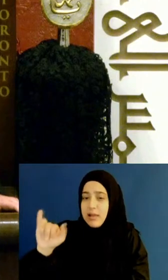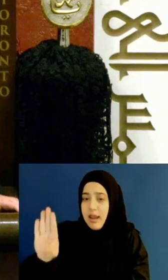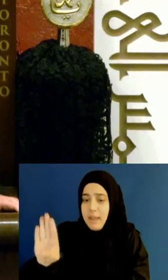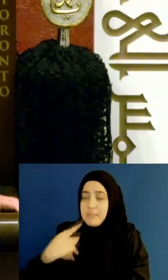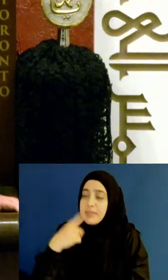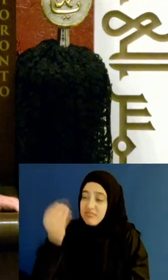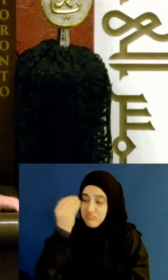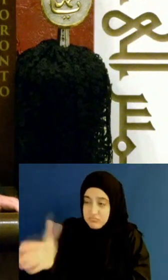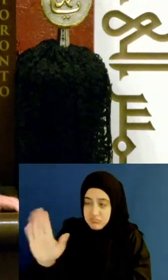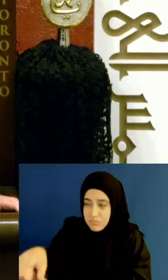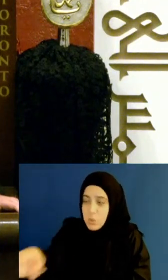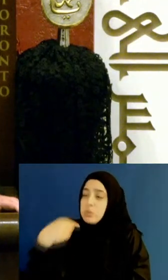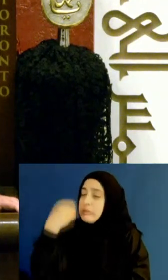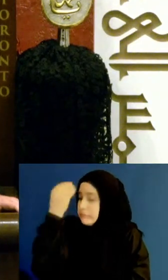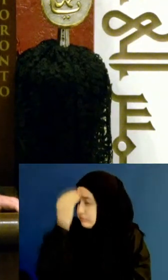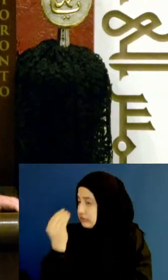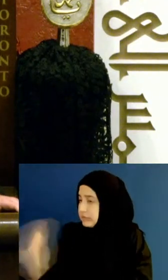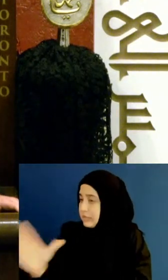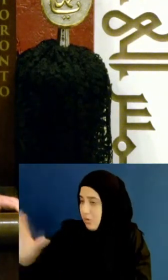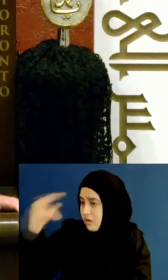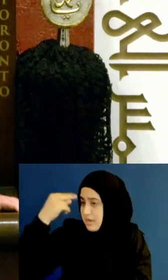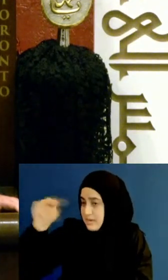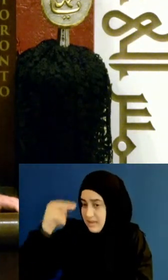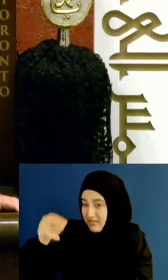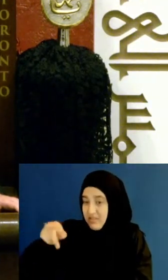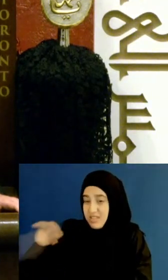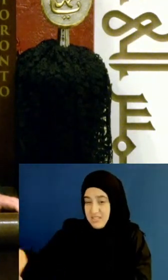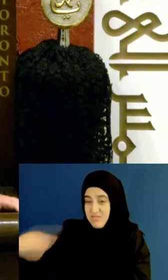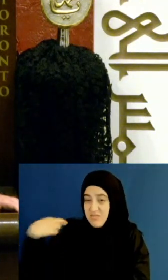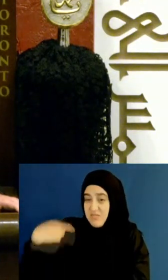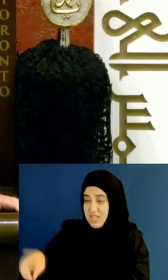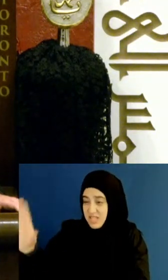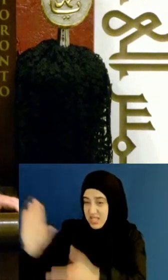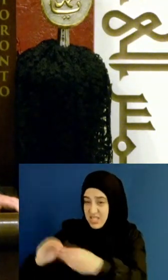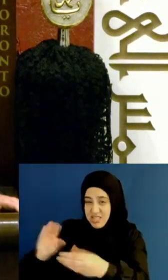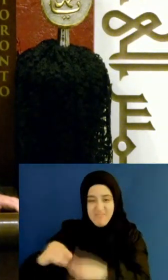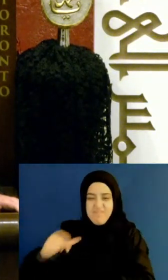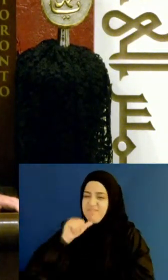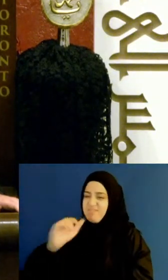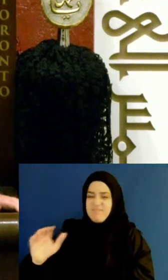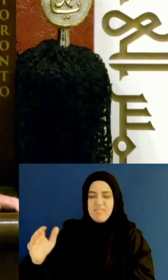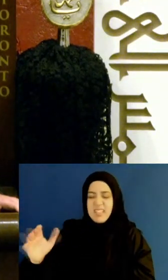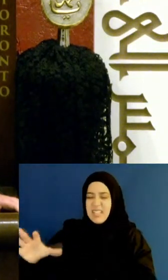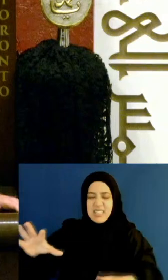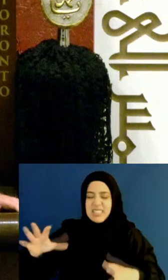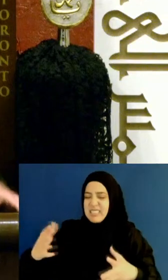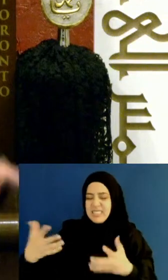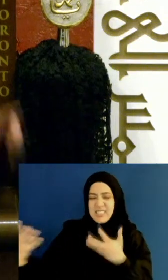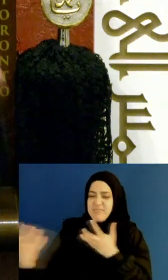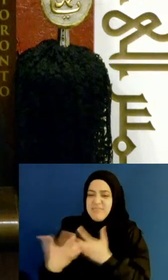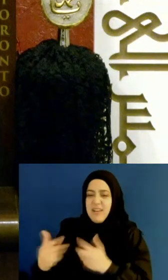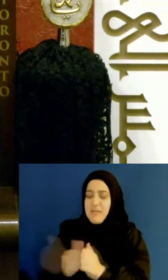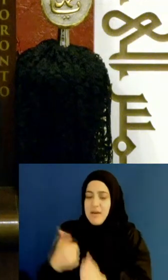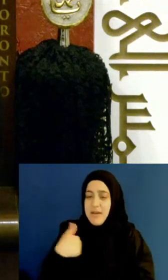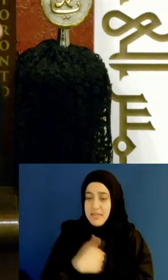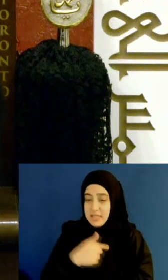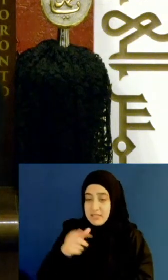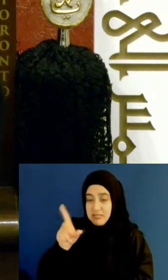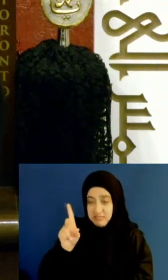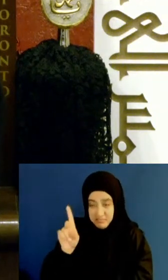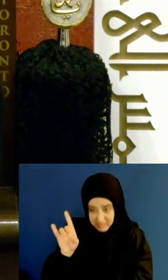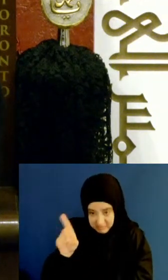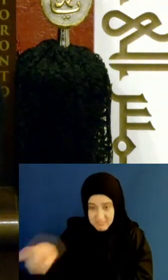acceptable to us. Does Muhammad think that the Quraysh, leaders of Quraysh, are equivalent to